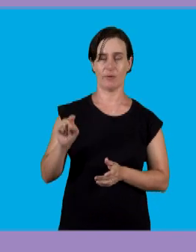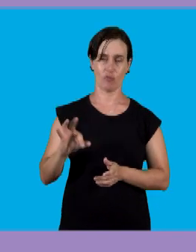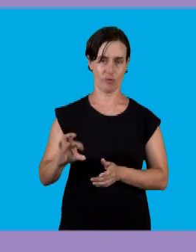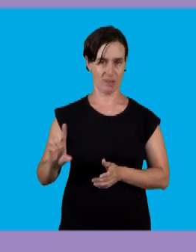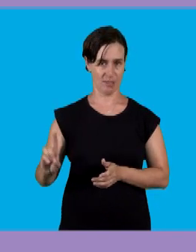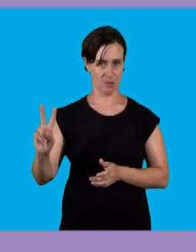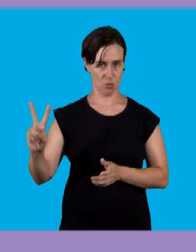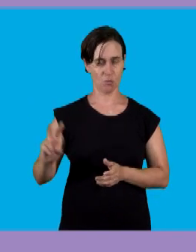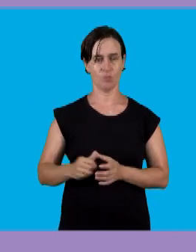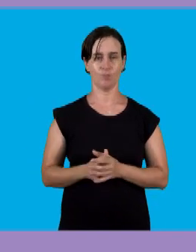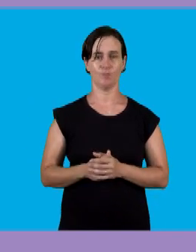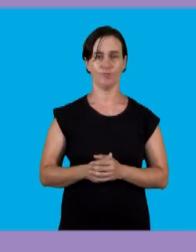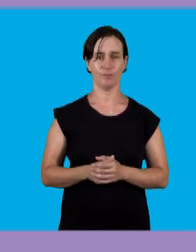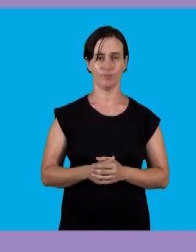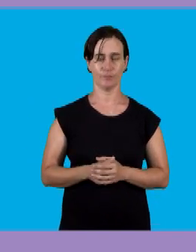a 6d